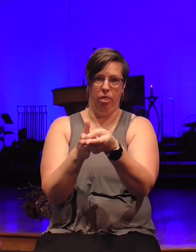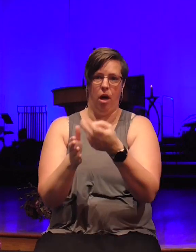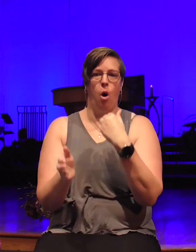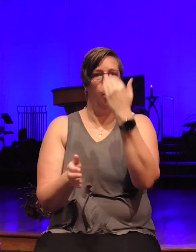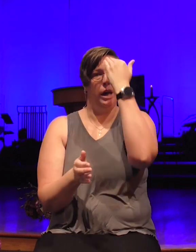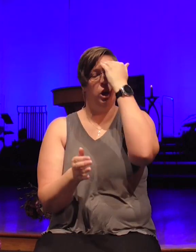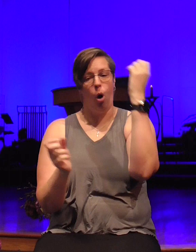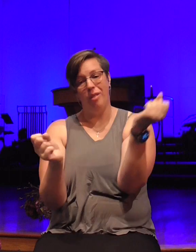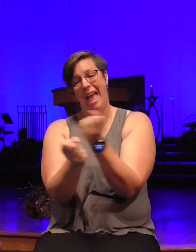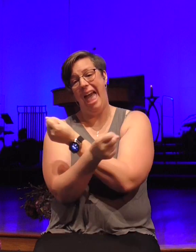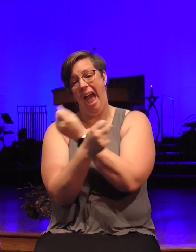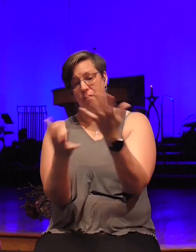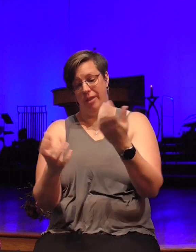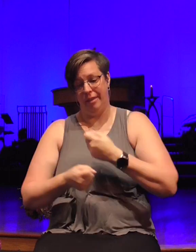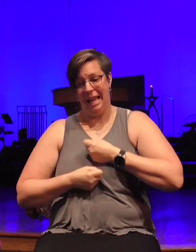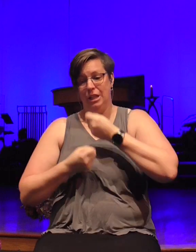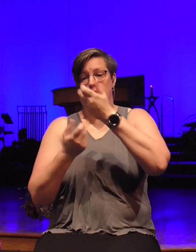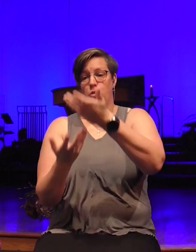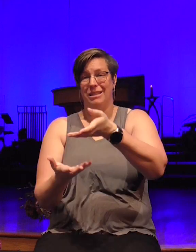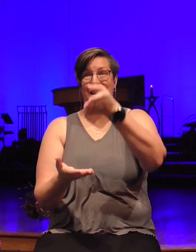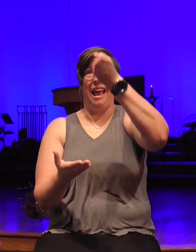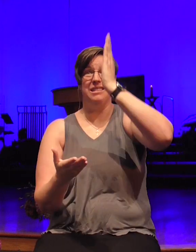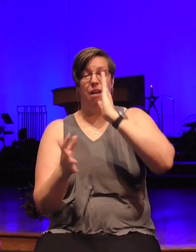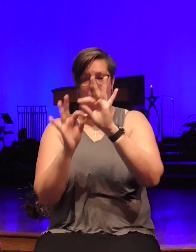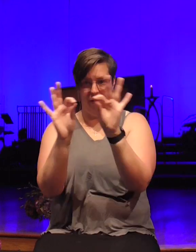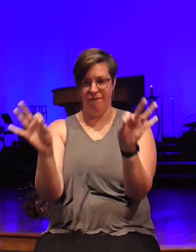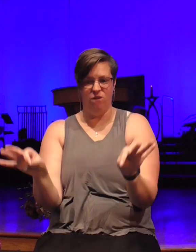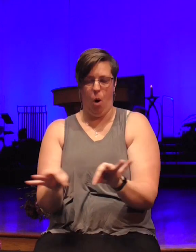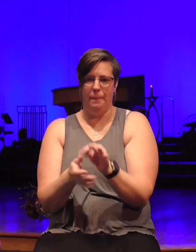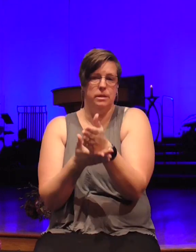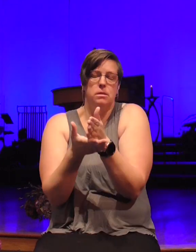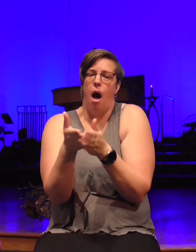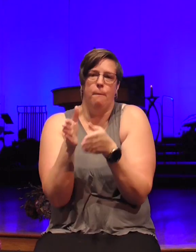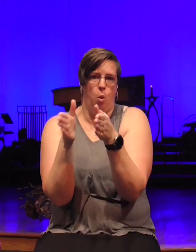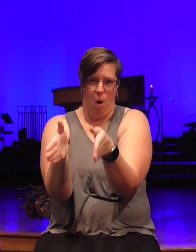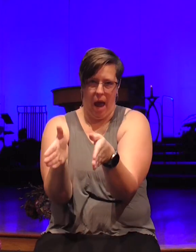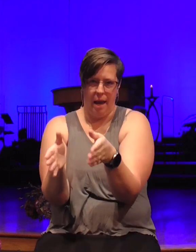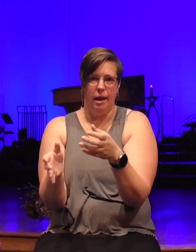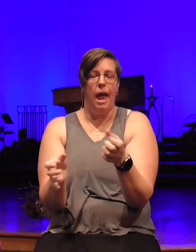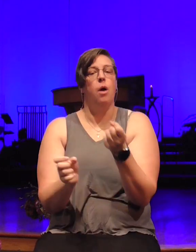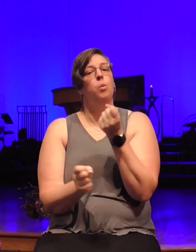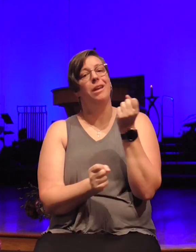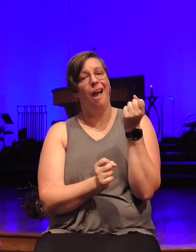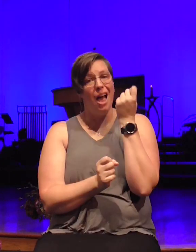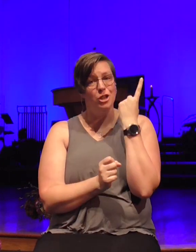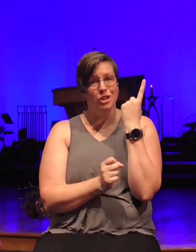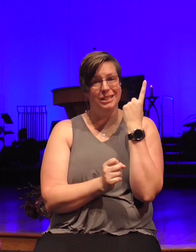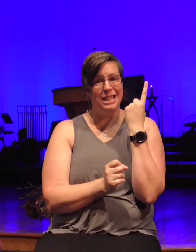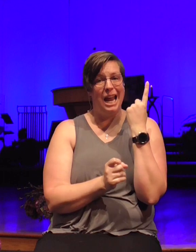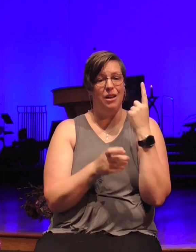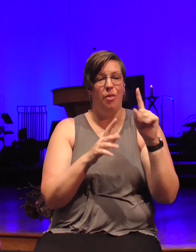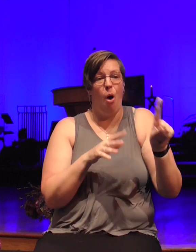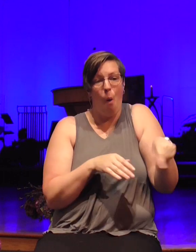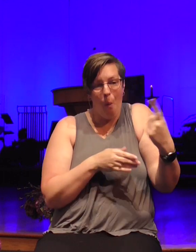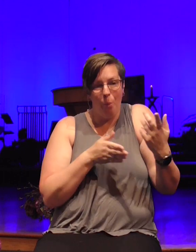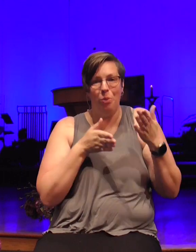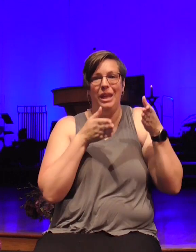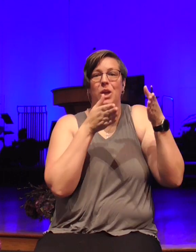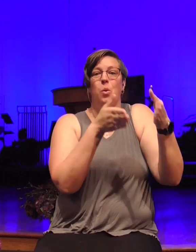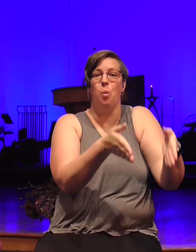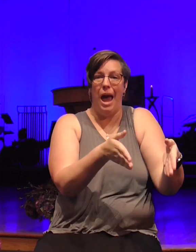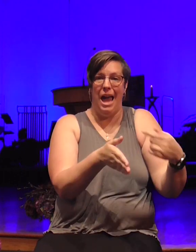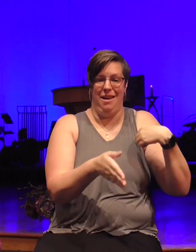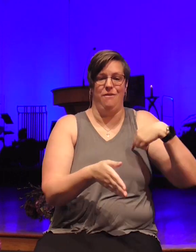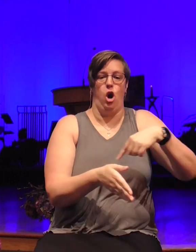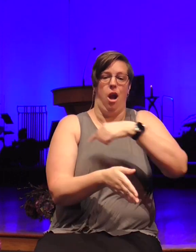that is expressing is God in form in some way, and to understand that the only way for